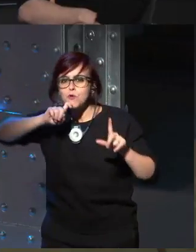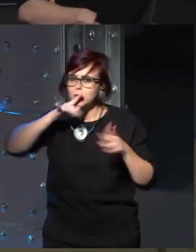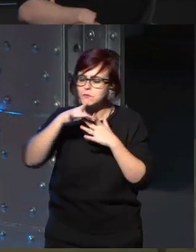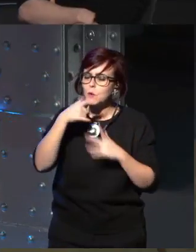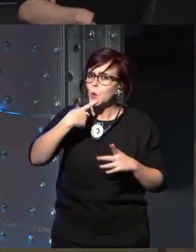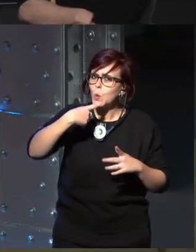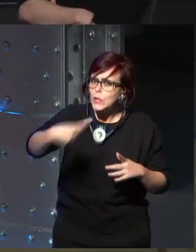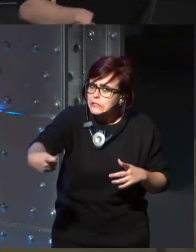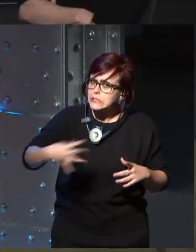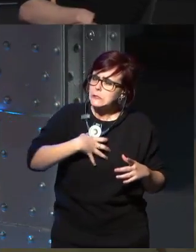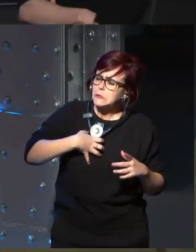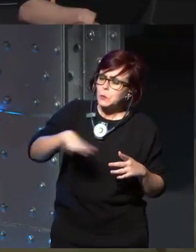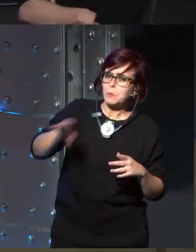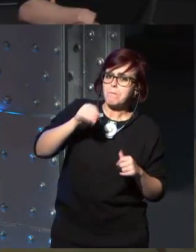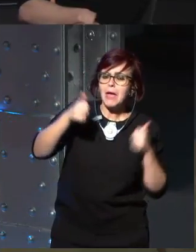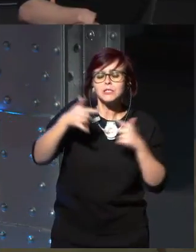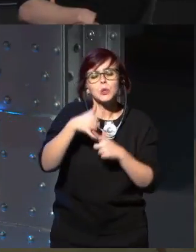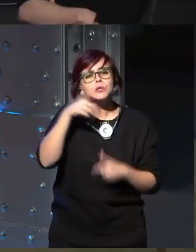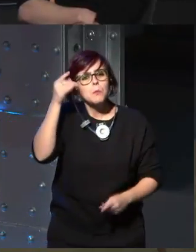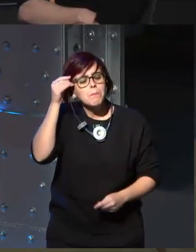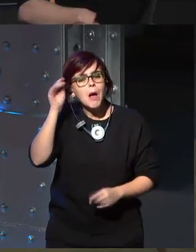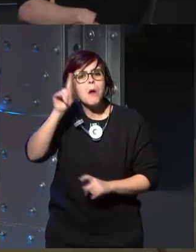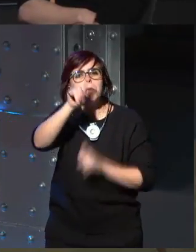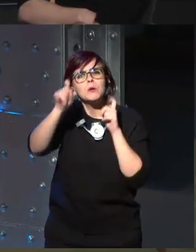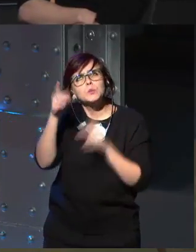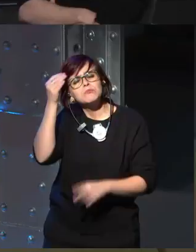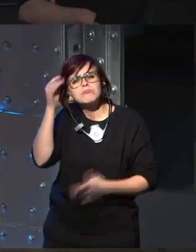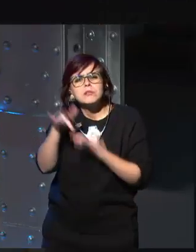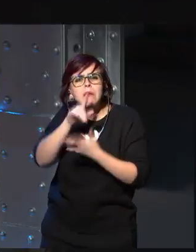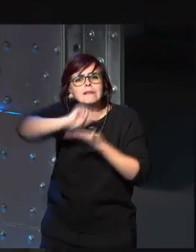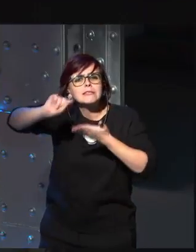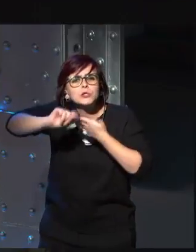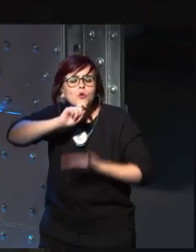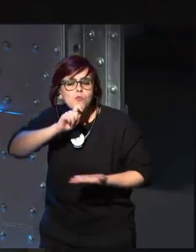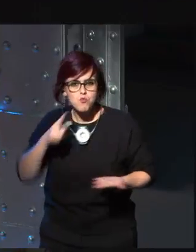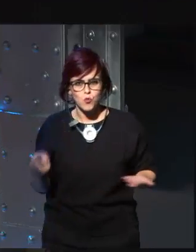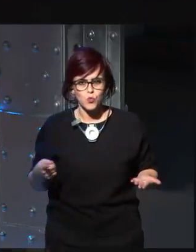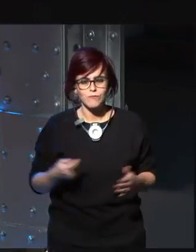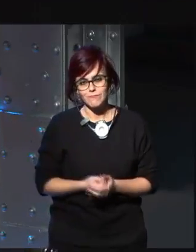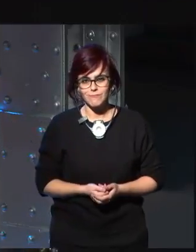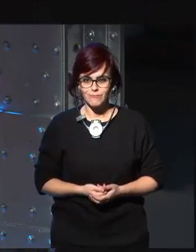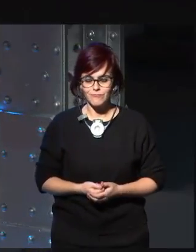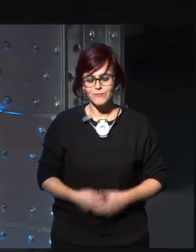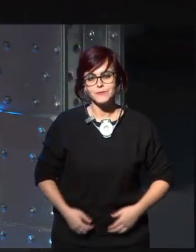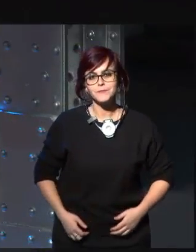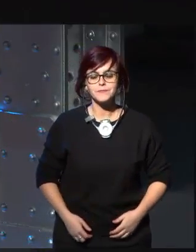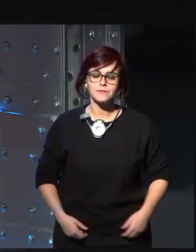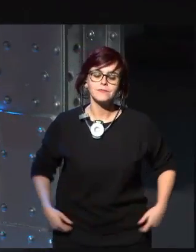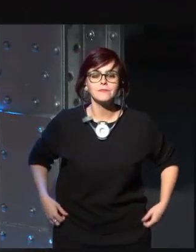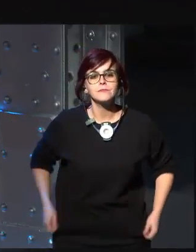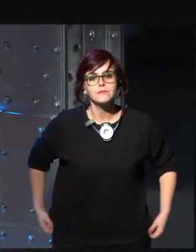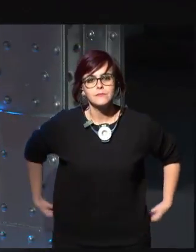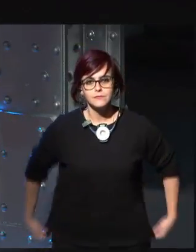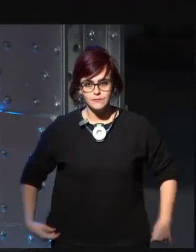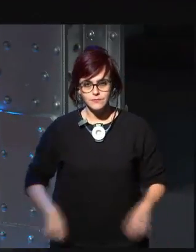so, how do you build that up? My question is how you sat down and wrote it. Well, I was very